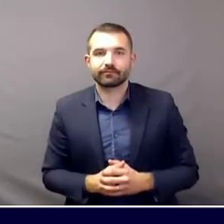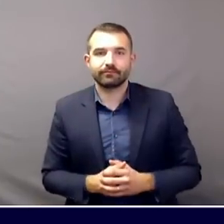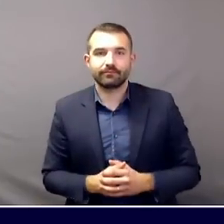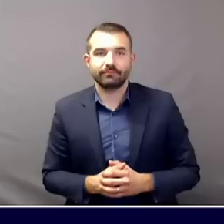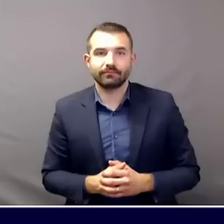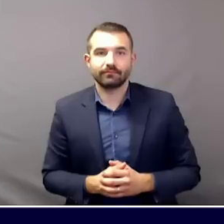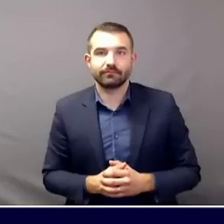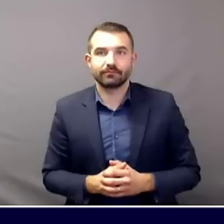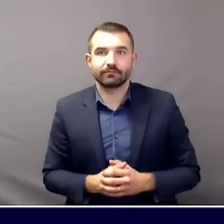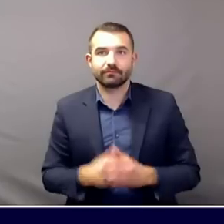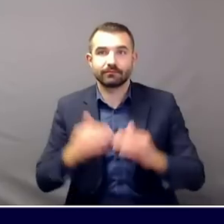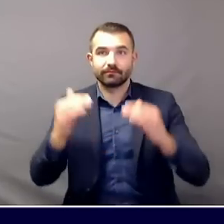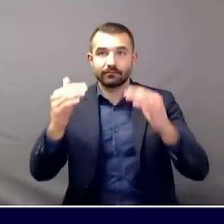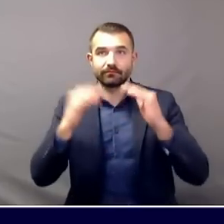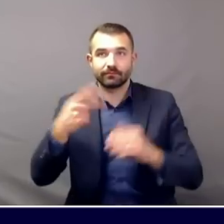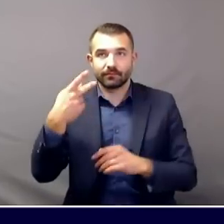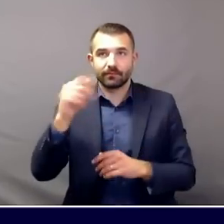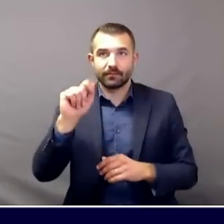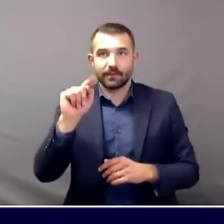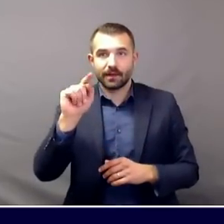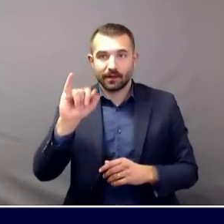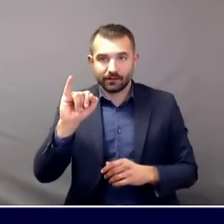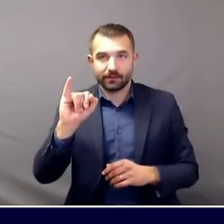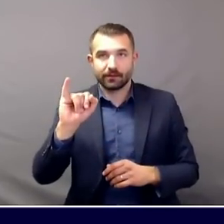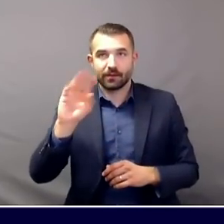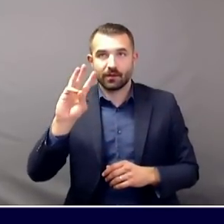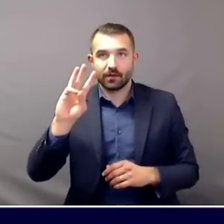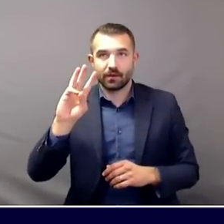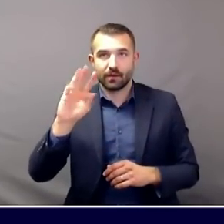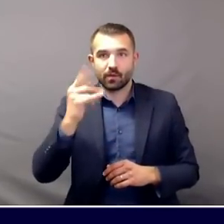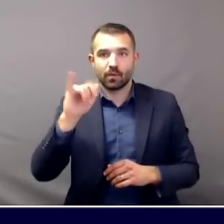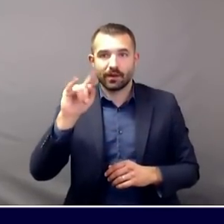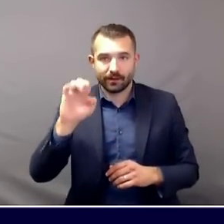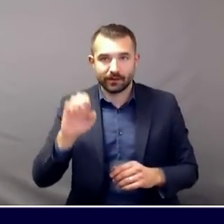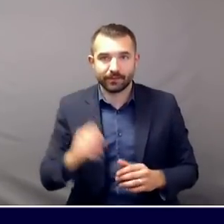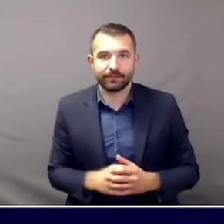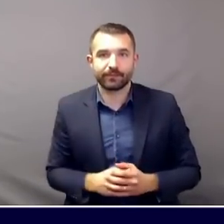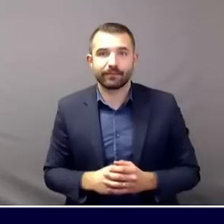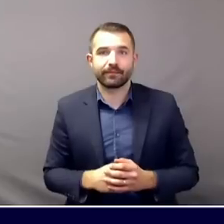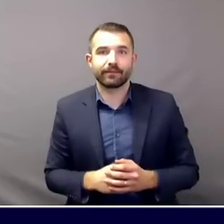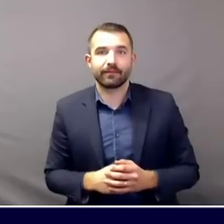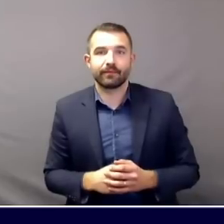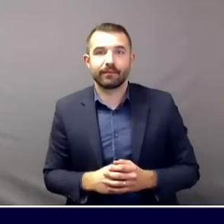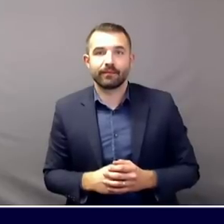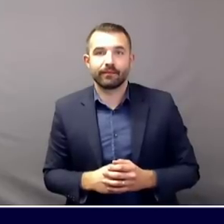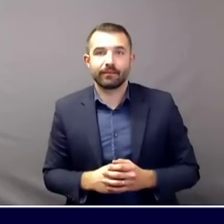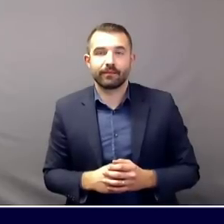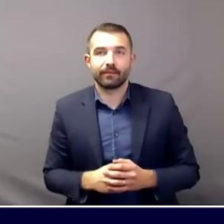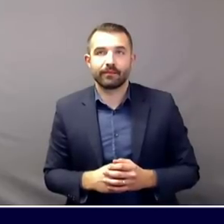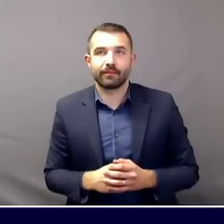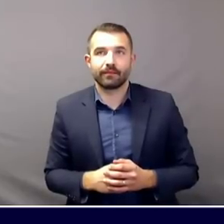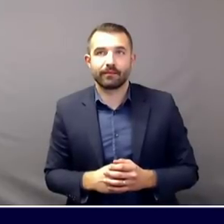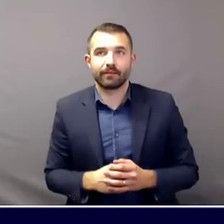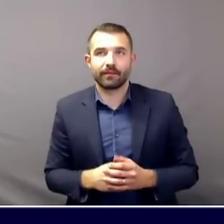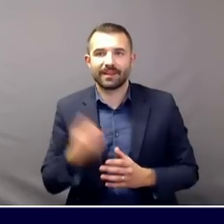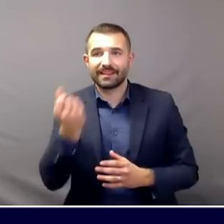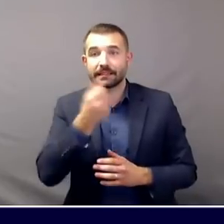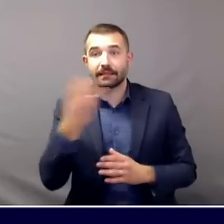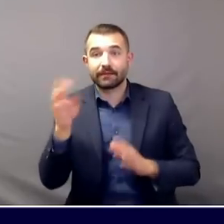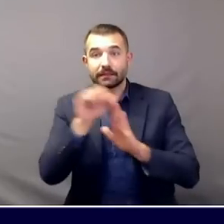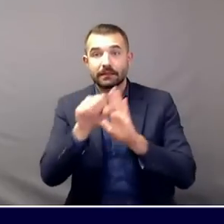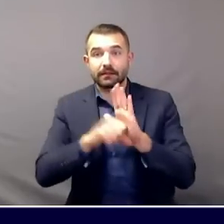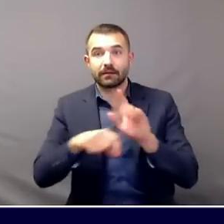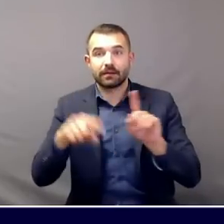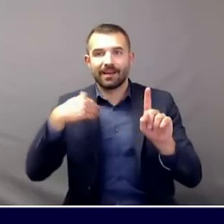I'm going to turn it over to Patty White next. Thanks, Dr. Shah. Several states use phone apps that alert people when they've been exposed